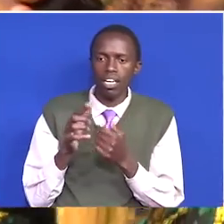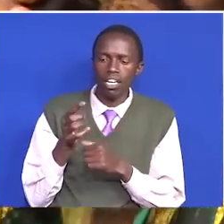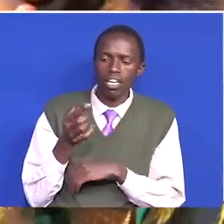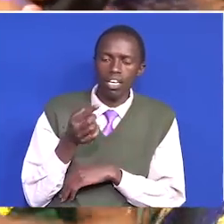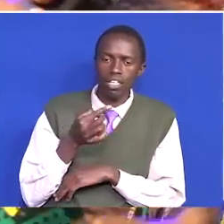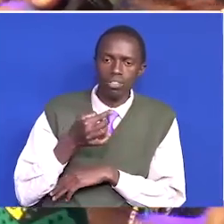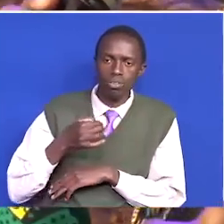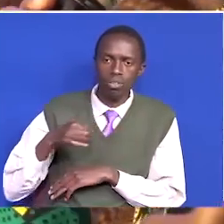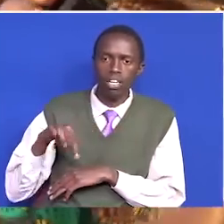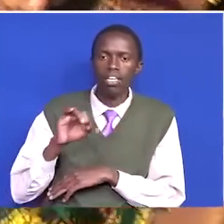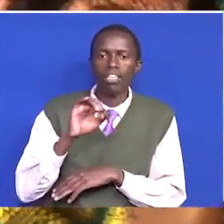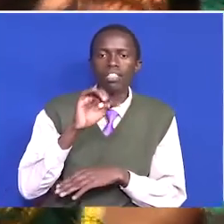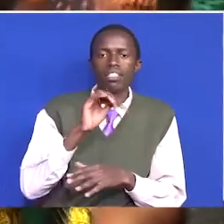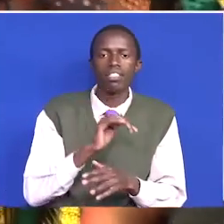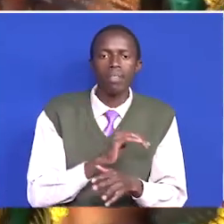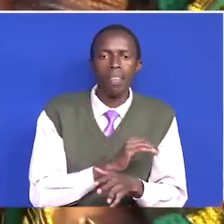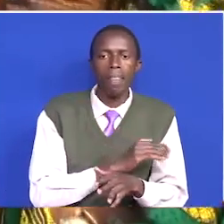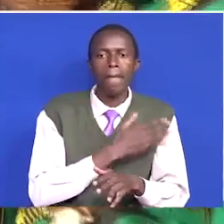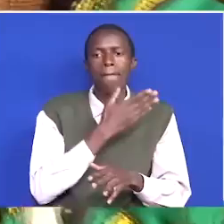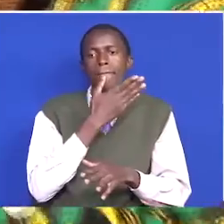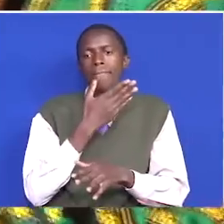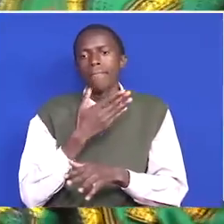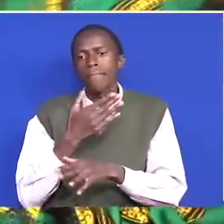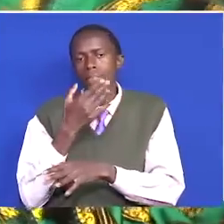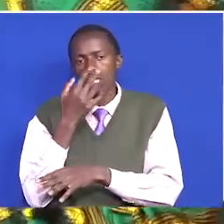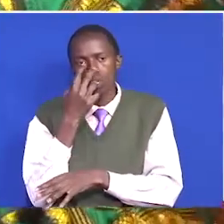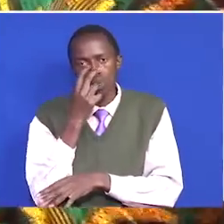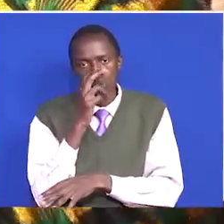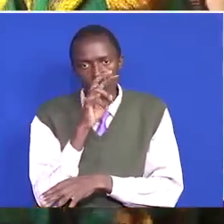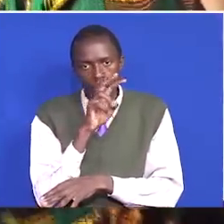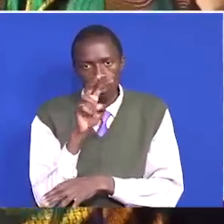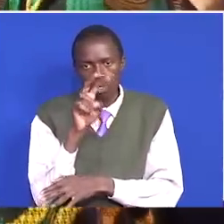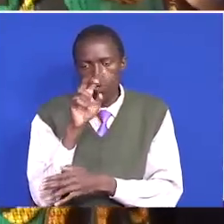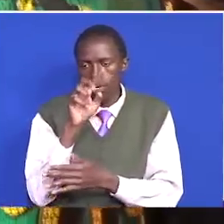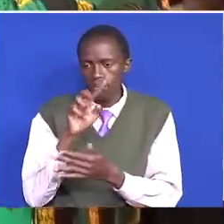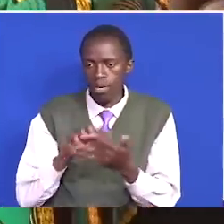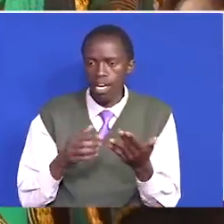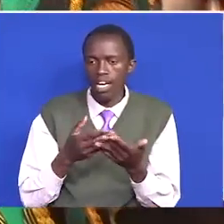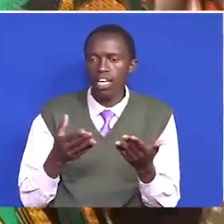given unto us. Oh, behold what manner.